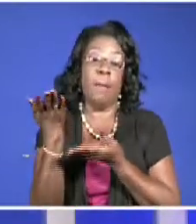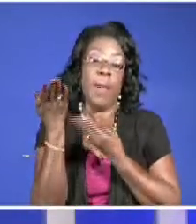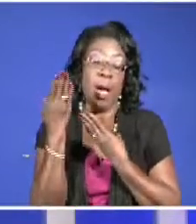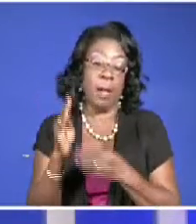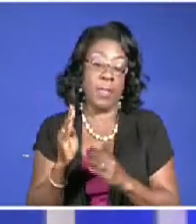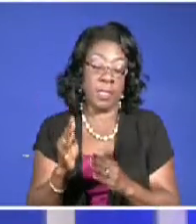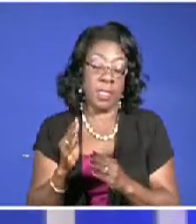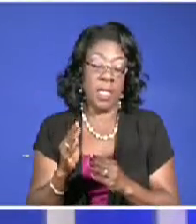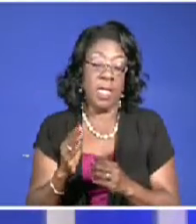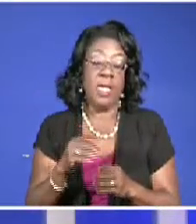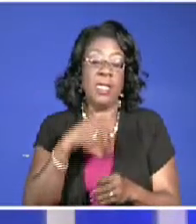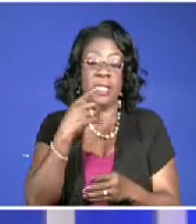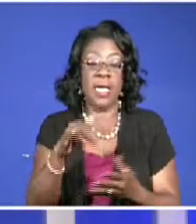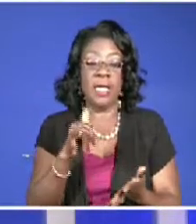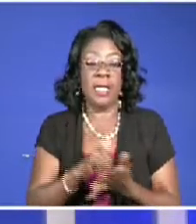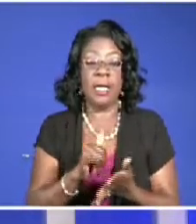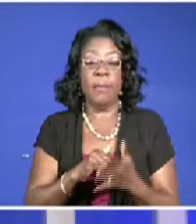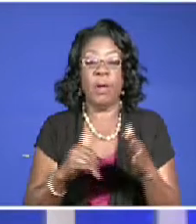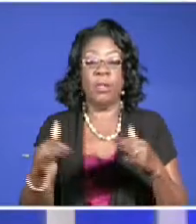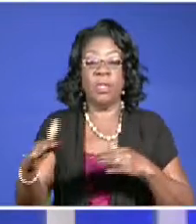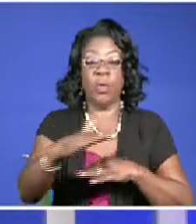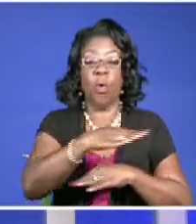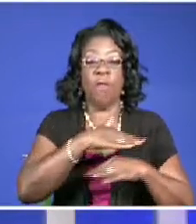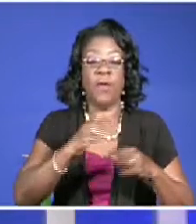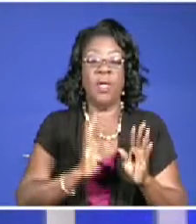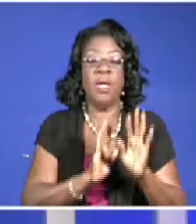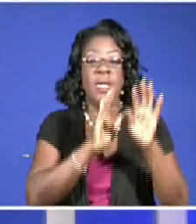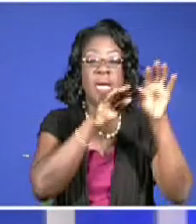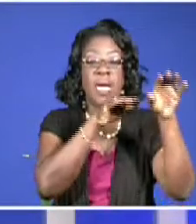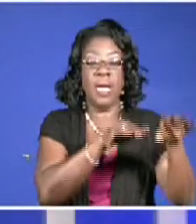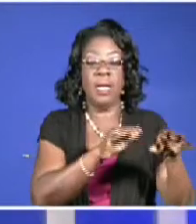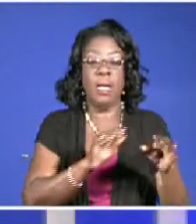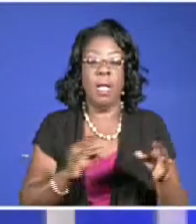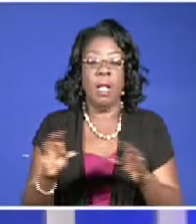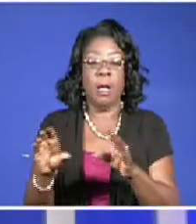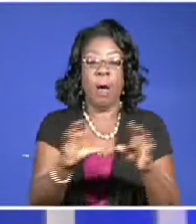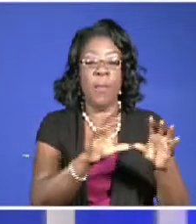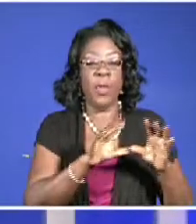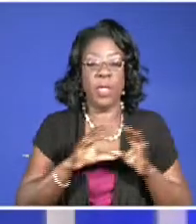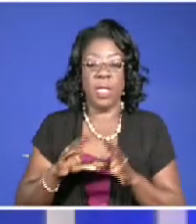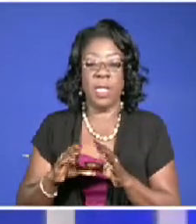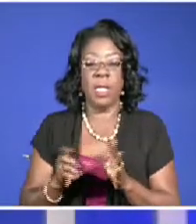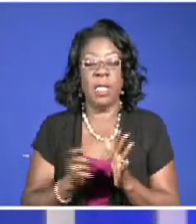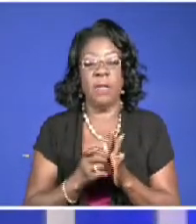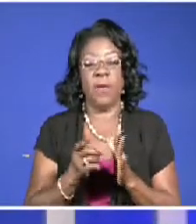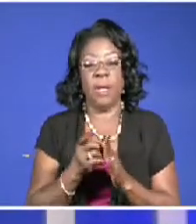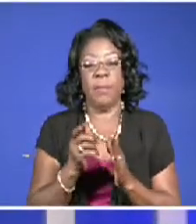said among the initiatives is the Over the Hill Community Development Partnership.